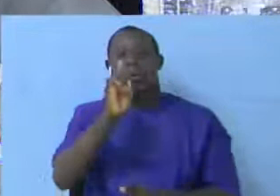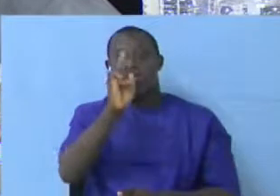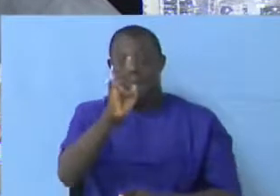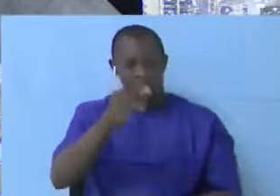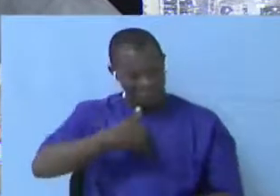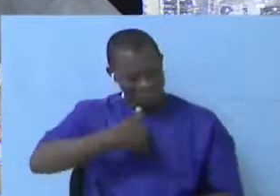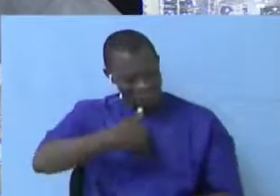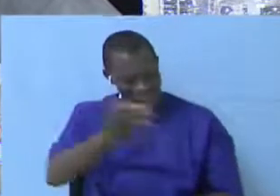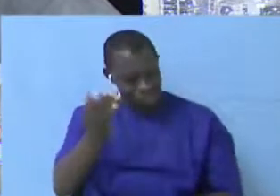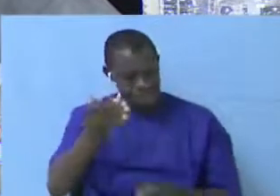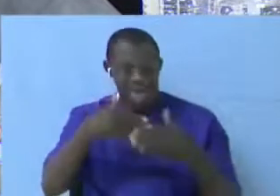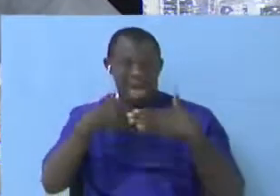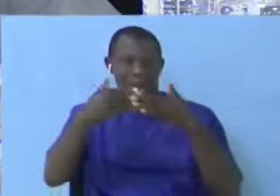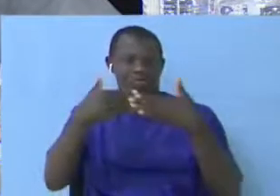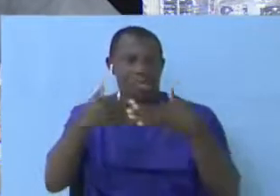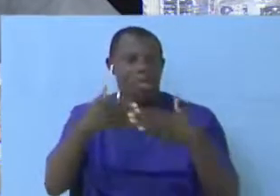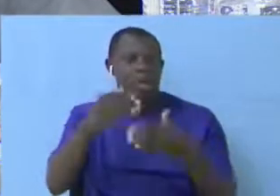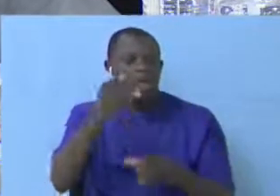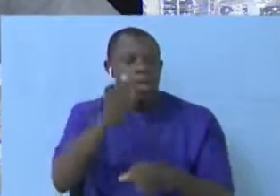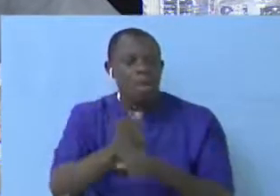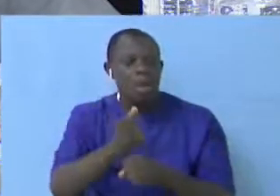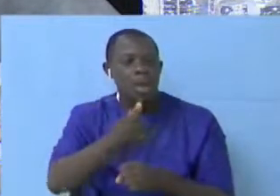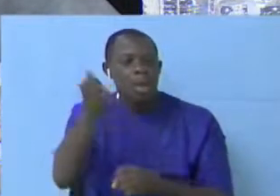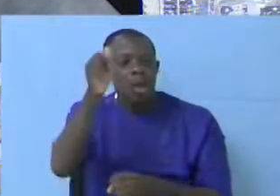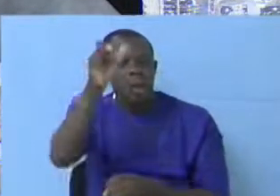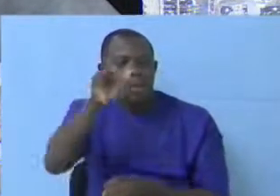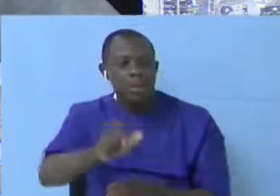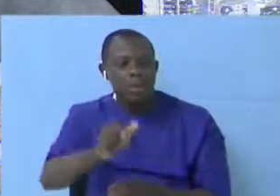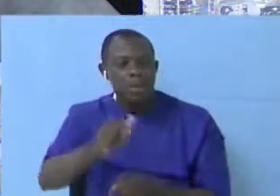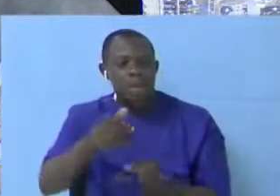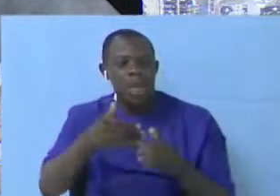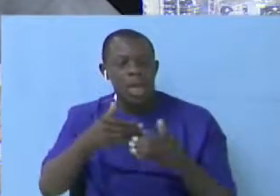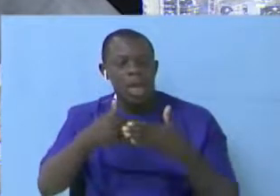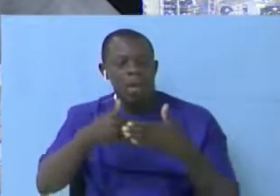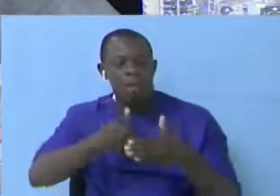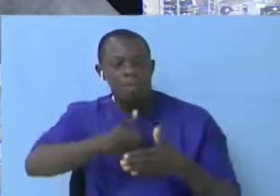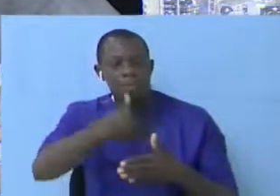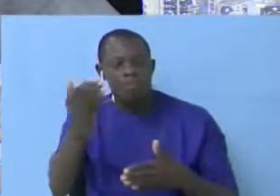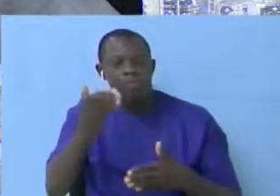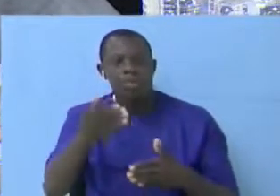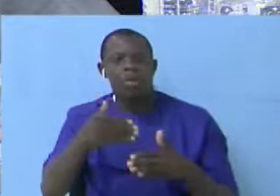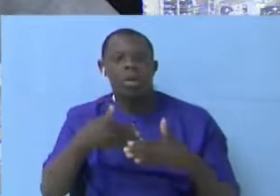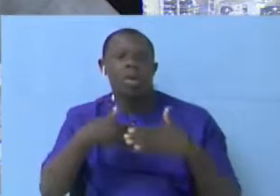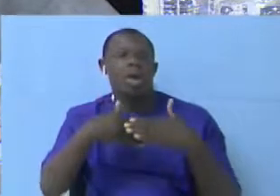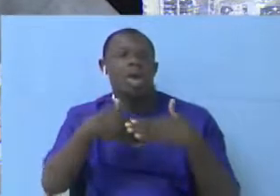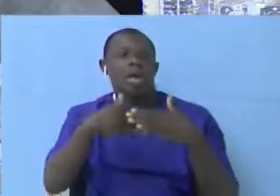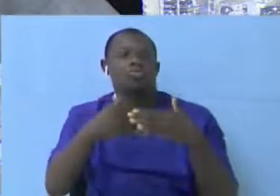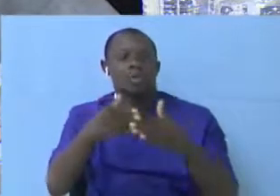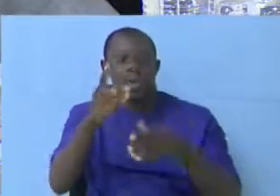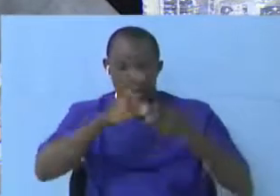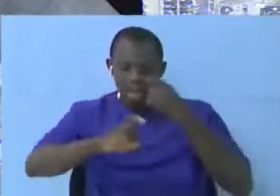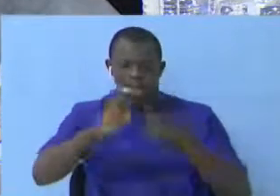reaction calls for a barbaric reaction. Are you